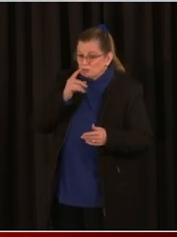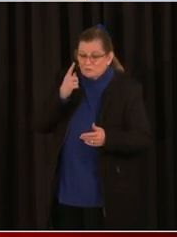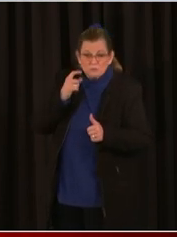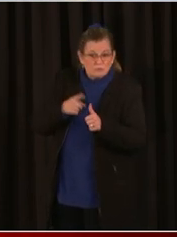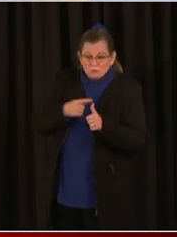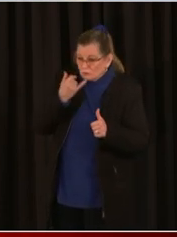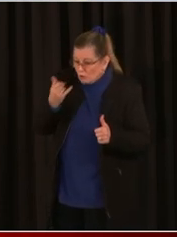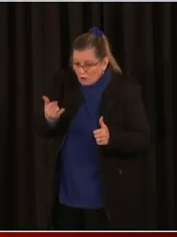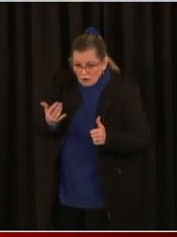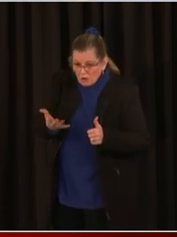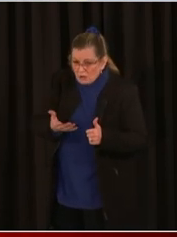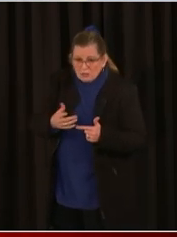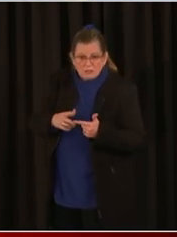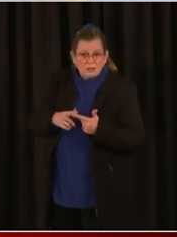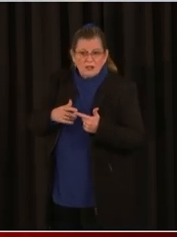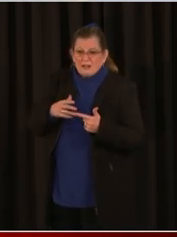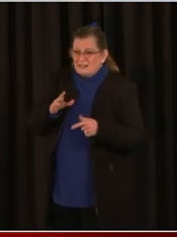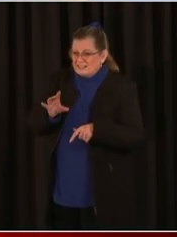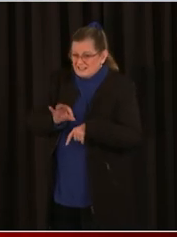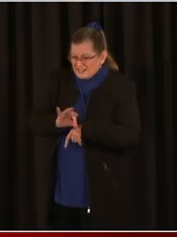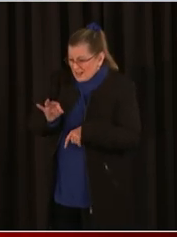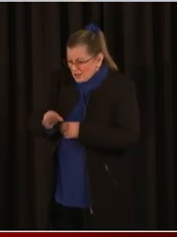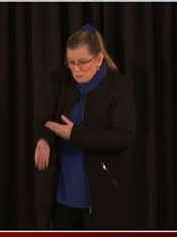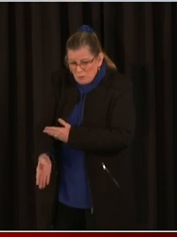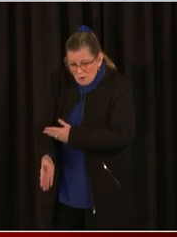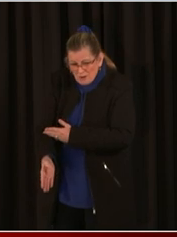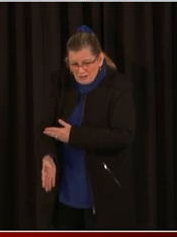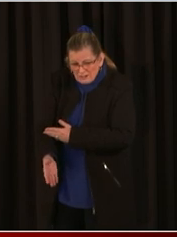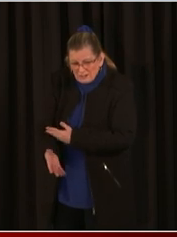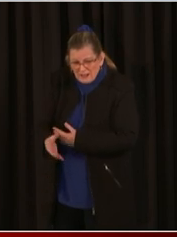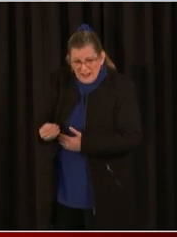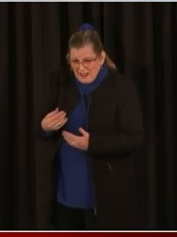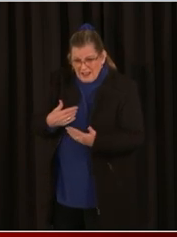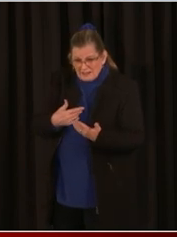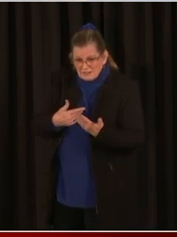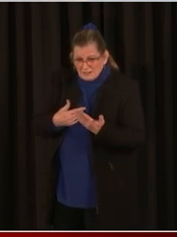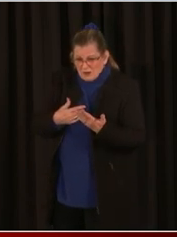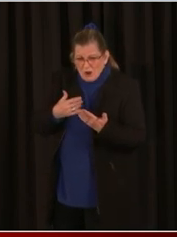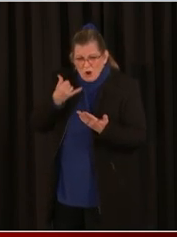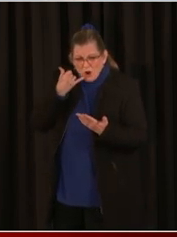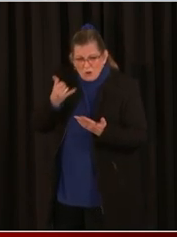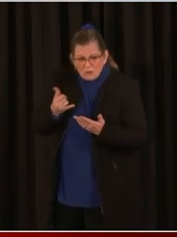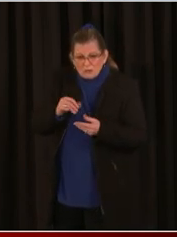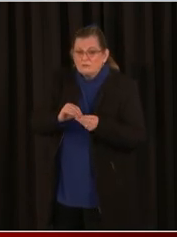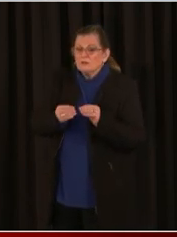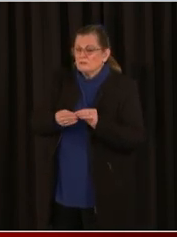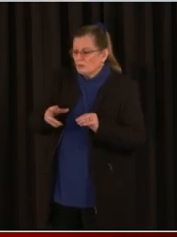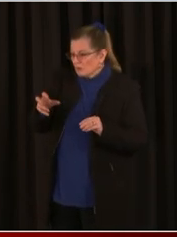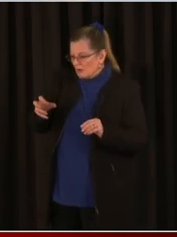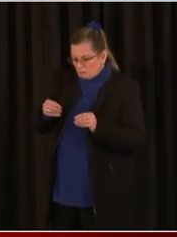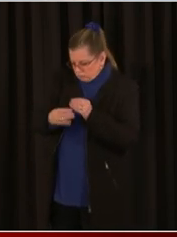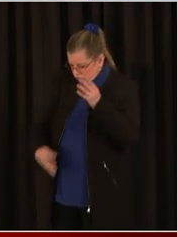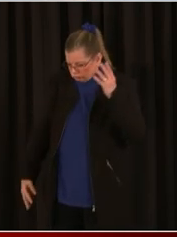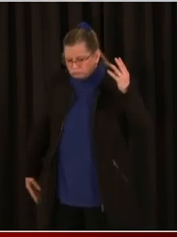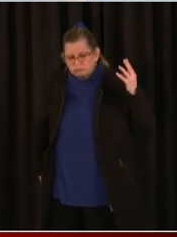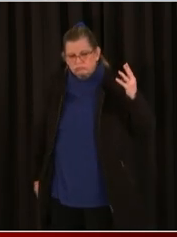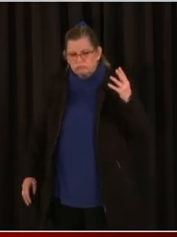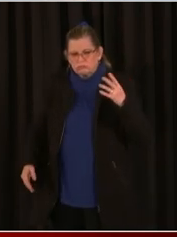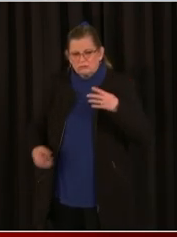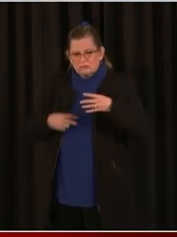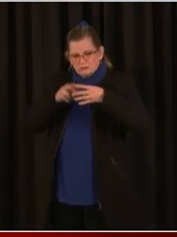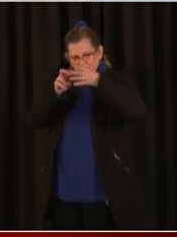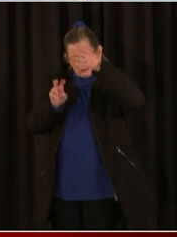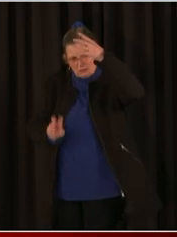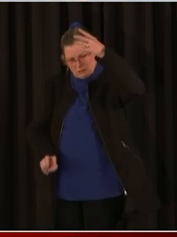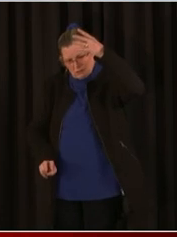must be to dial into a number at 9 a.m. and be caller number 300 and not get an appointment.